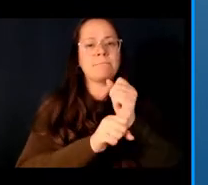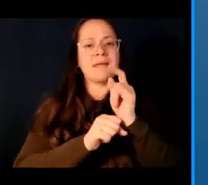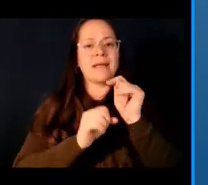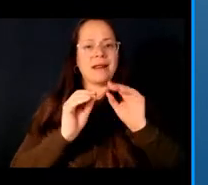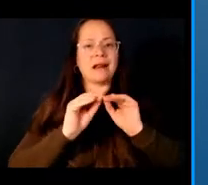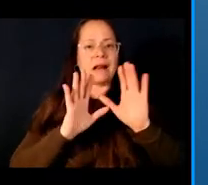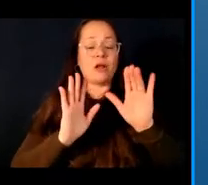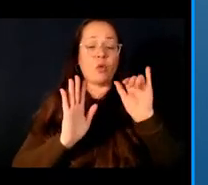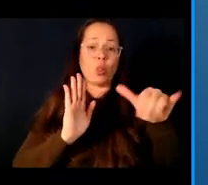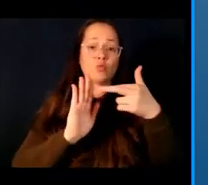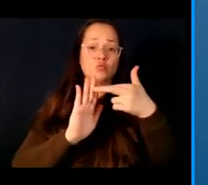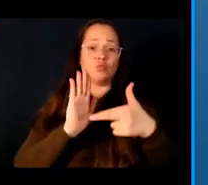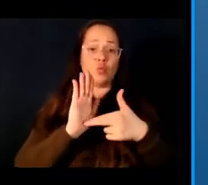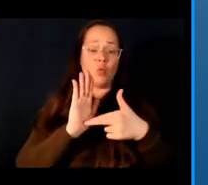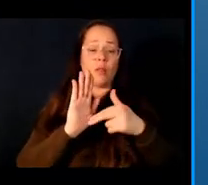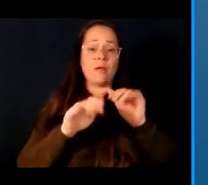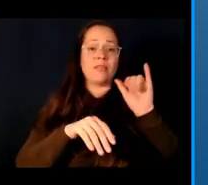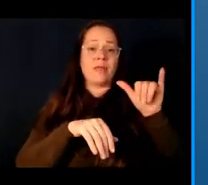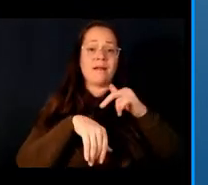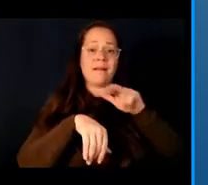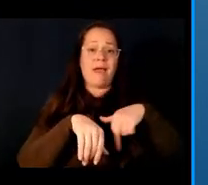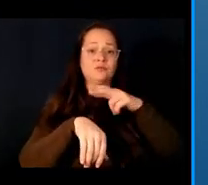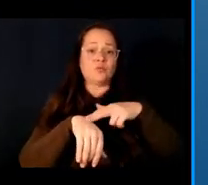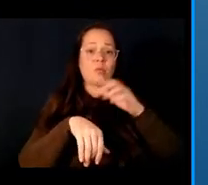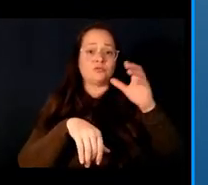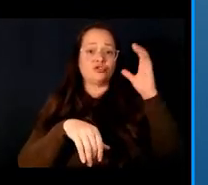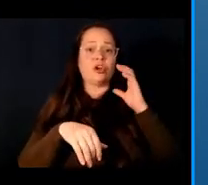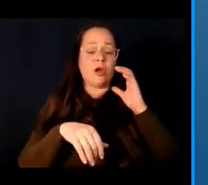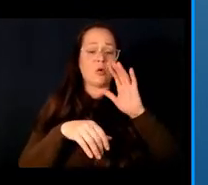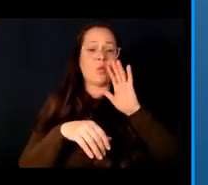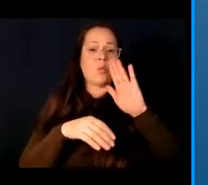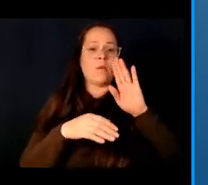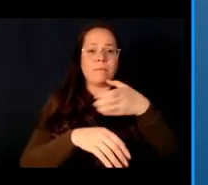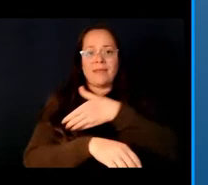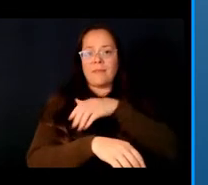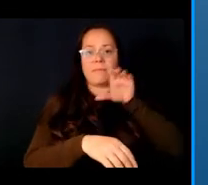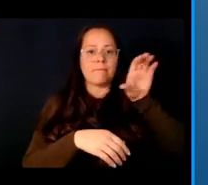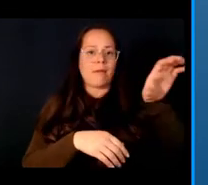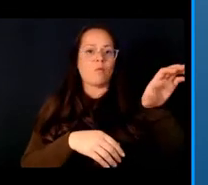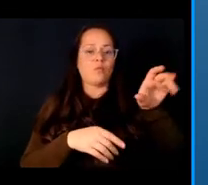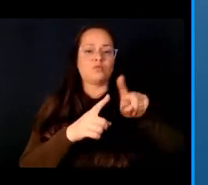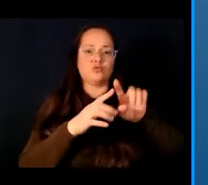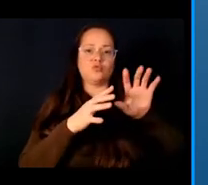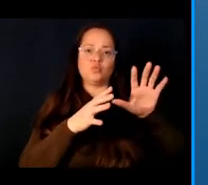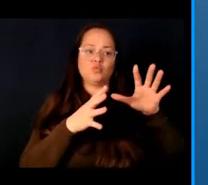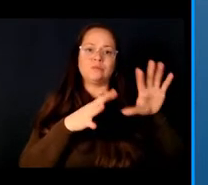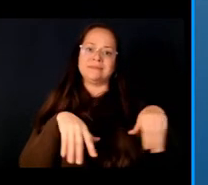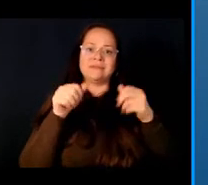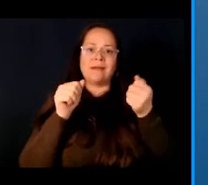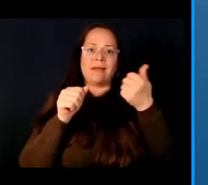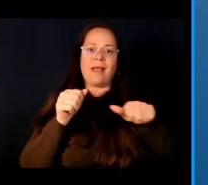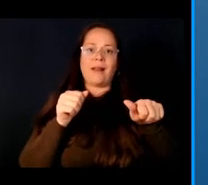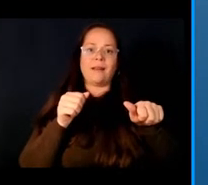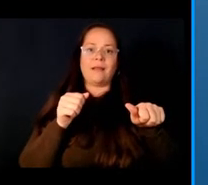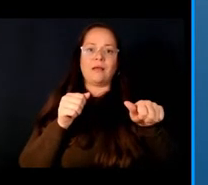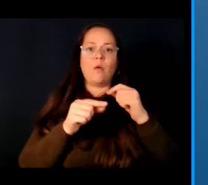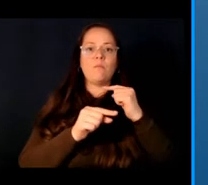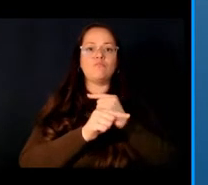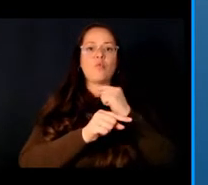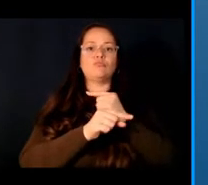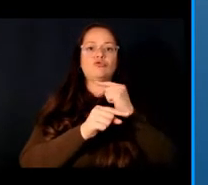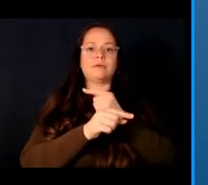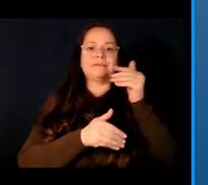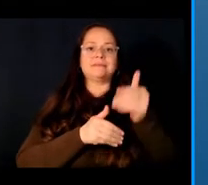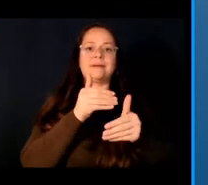rules that the national chair is also empowered to take any other appropriate steps to enforce these